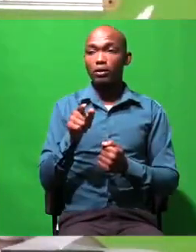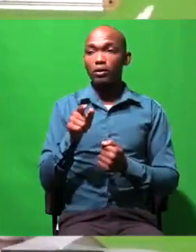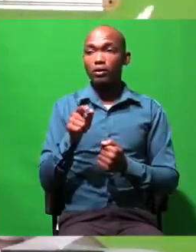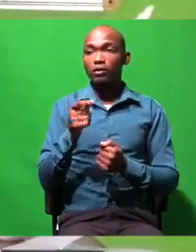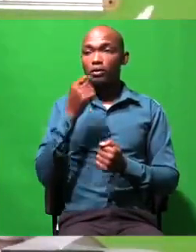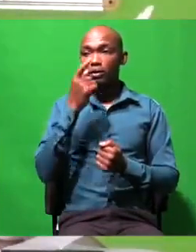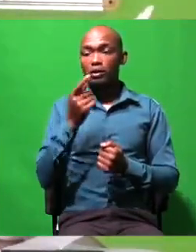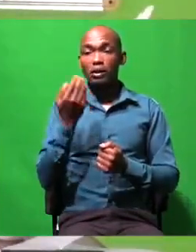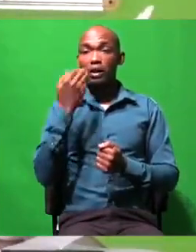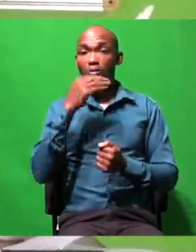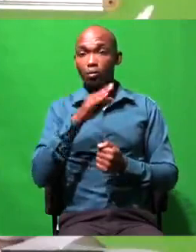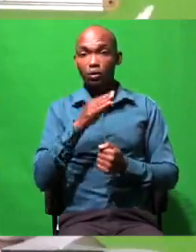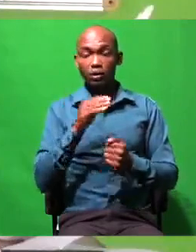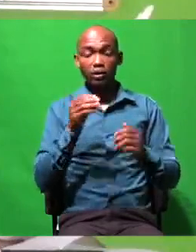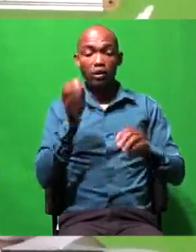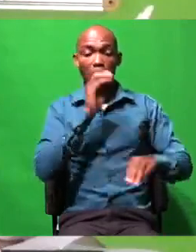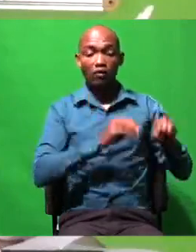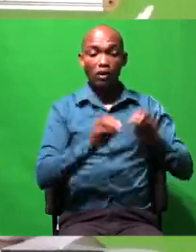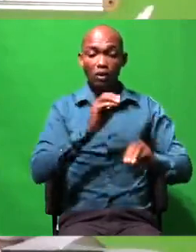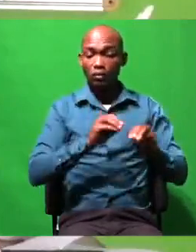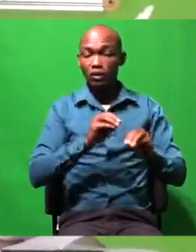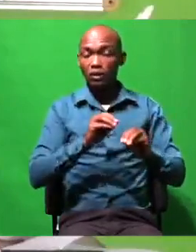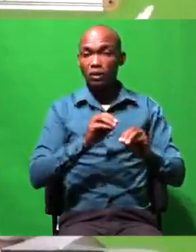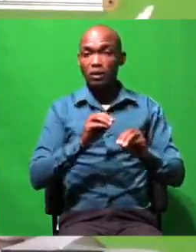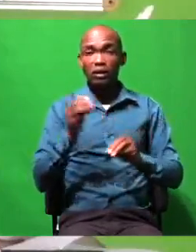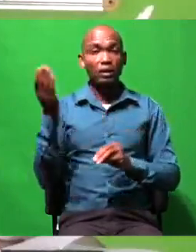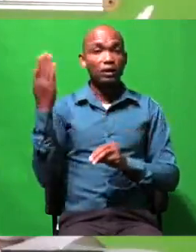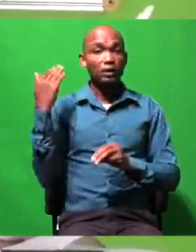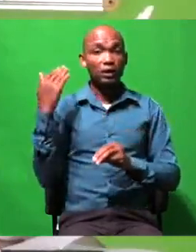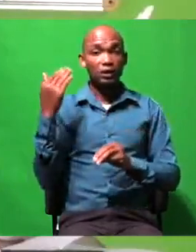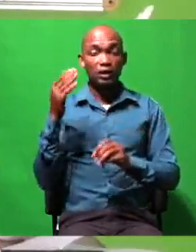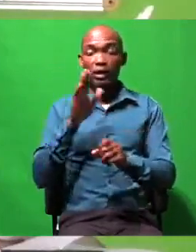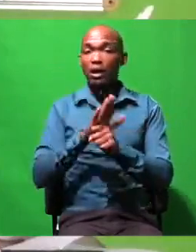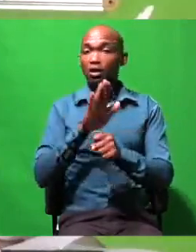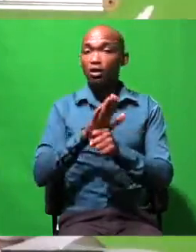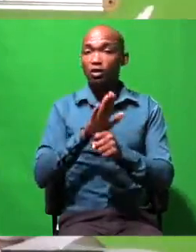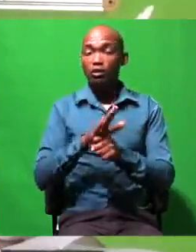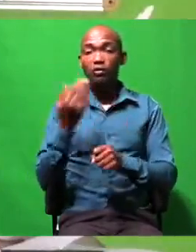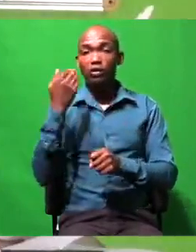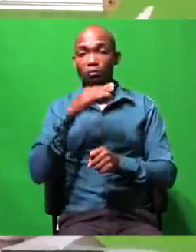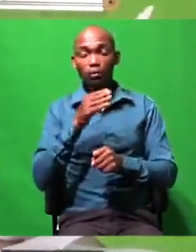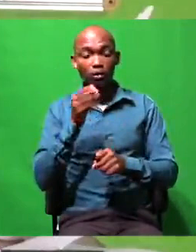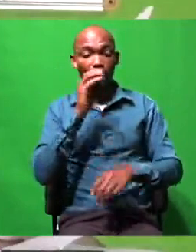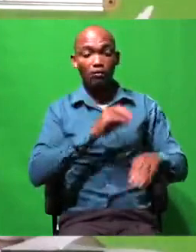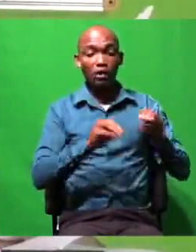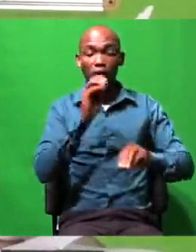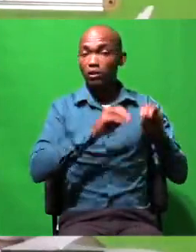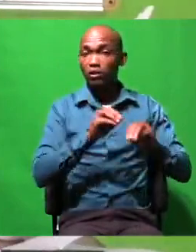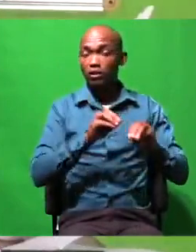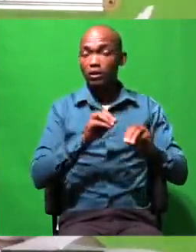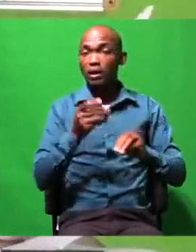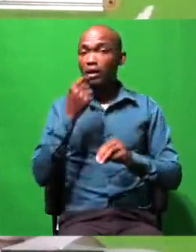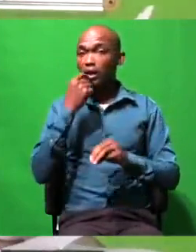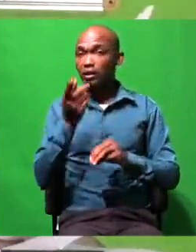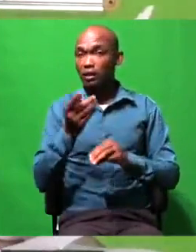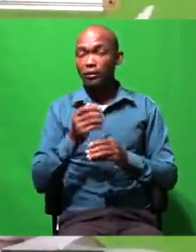to state the importance of chemistry, since there are a lot of importance of chemistry.